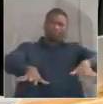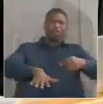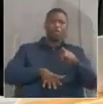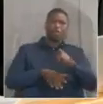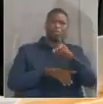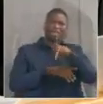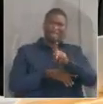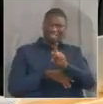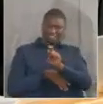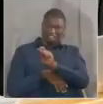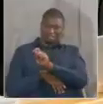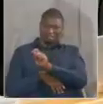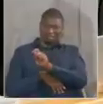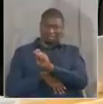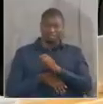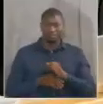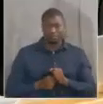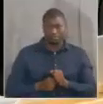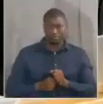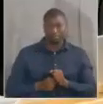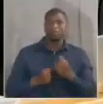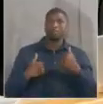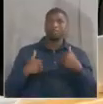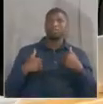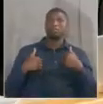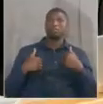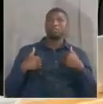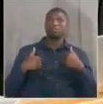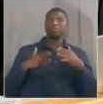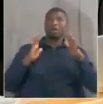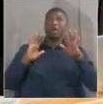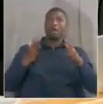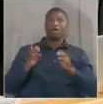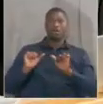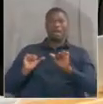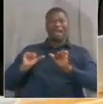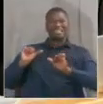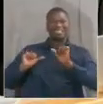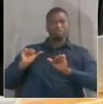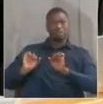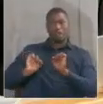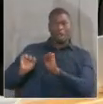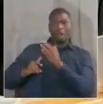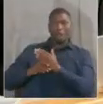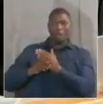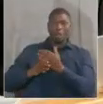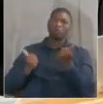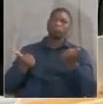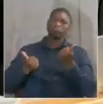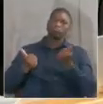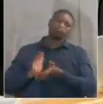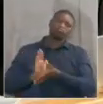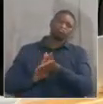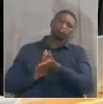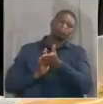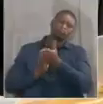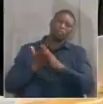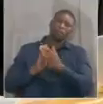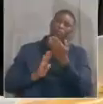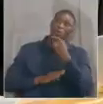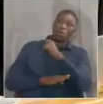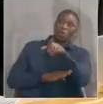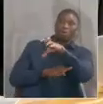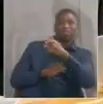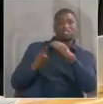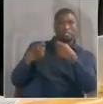with an assessment of the work that was already ongoing by the provincial team